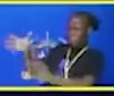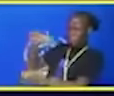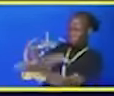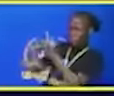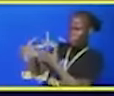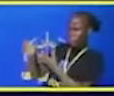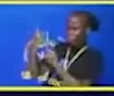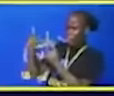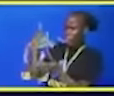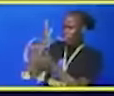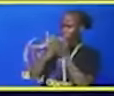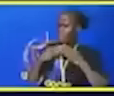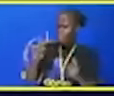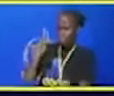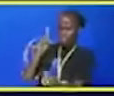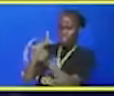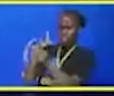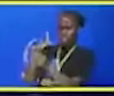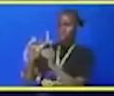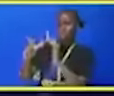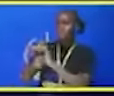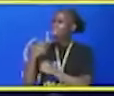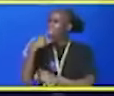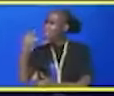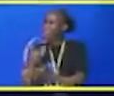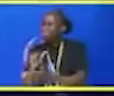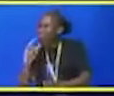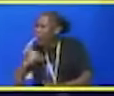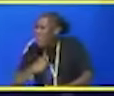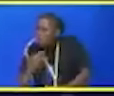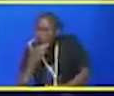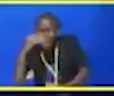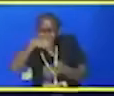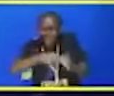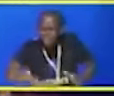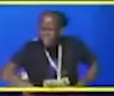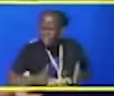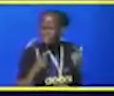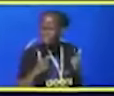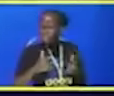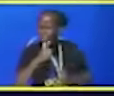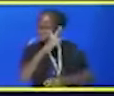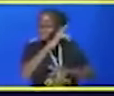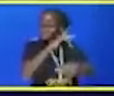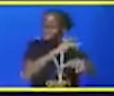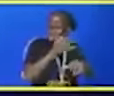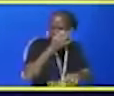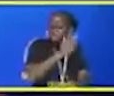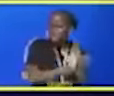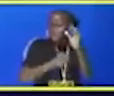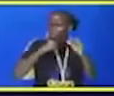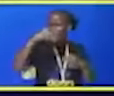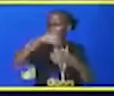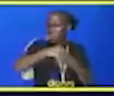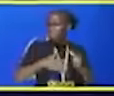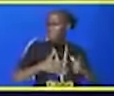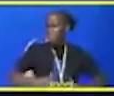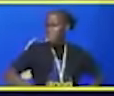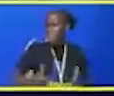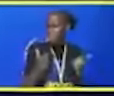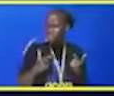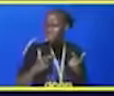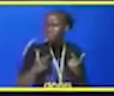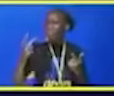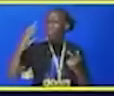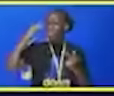you and says, there's no favor in my life, the glory of God is not in my life, it looks like everything is tied down,